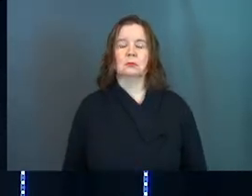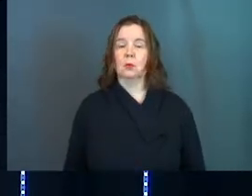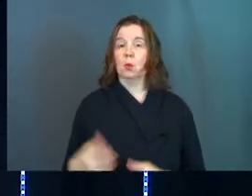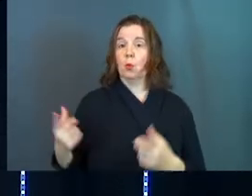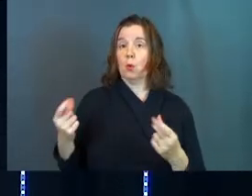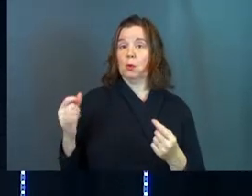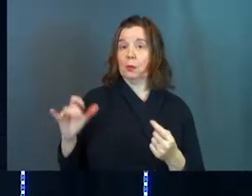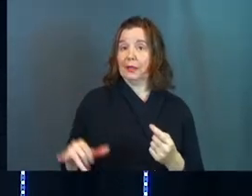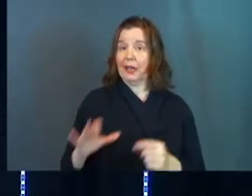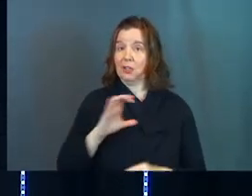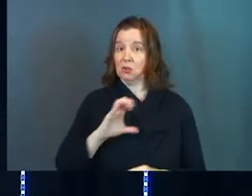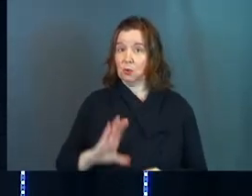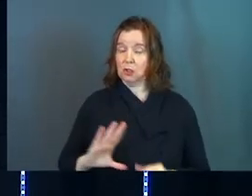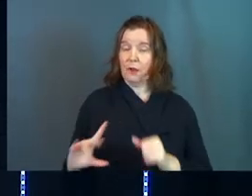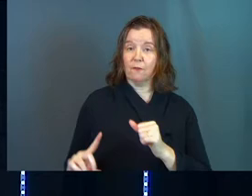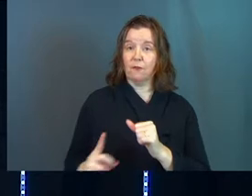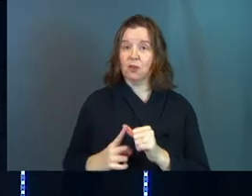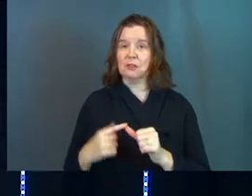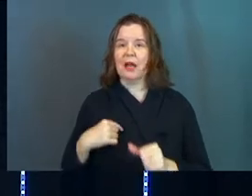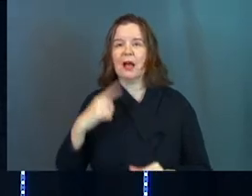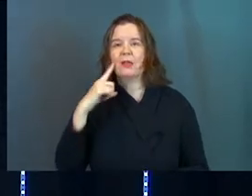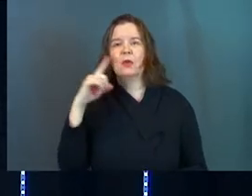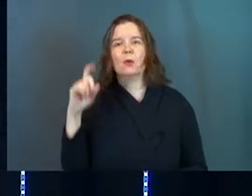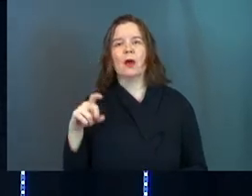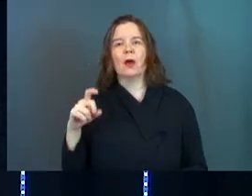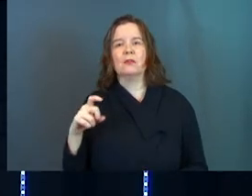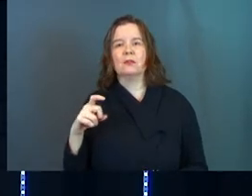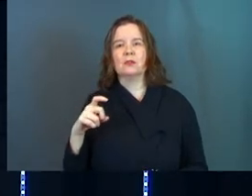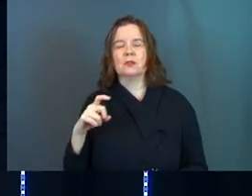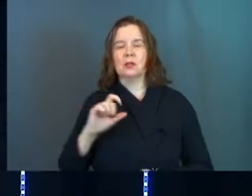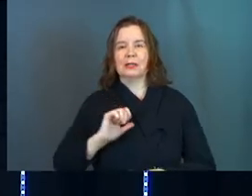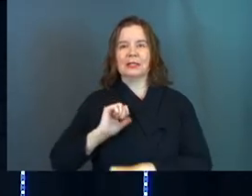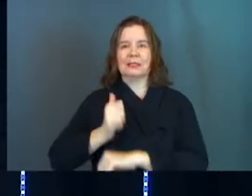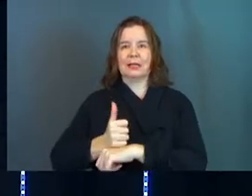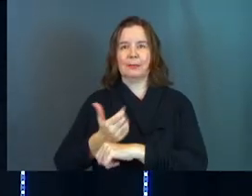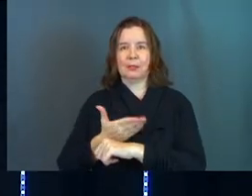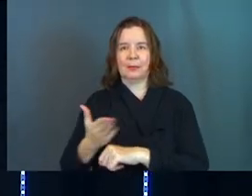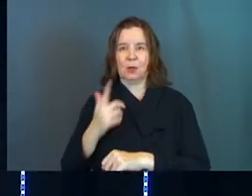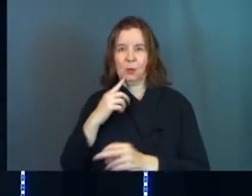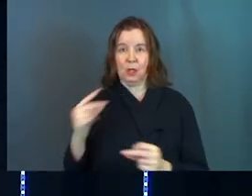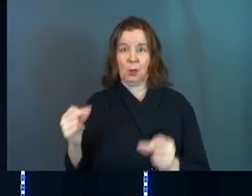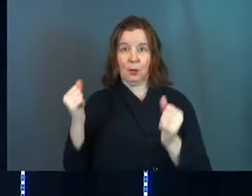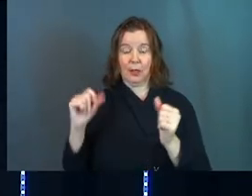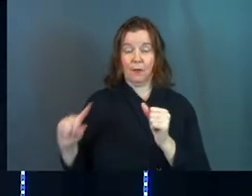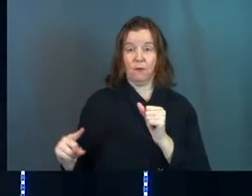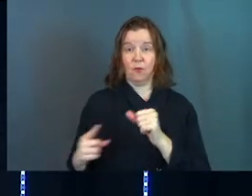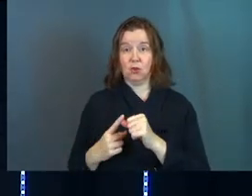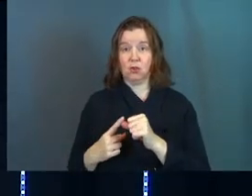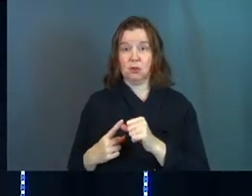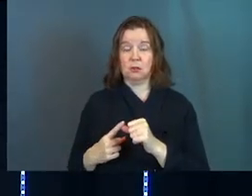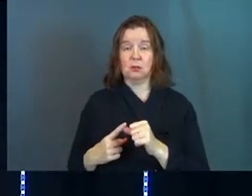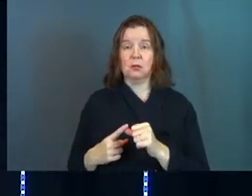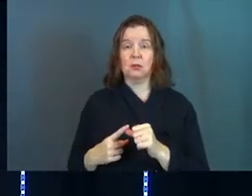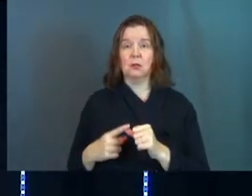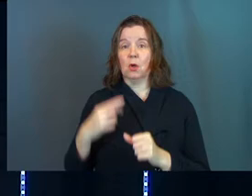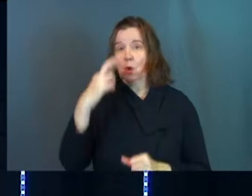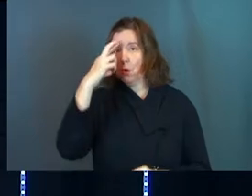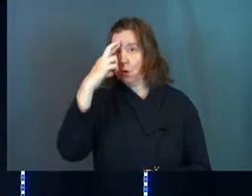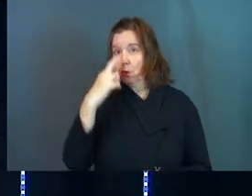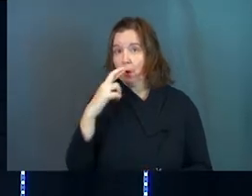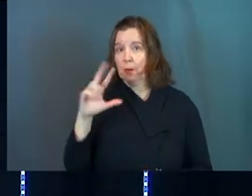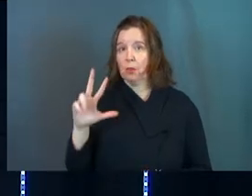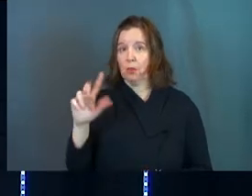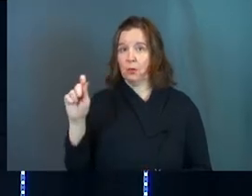What do we do with this as Christians? First off, I think we got to just establish some things really quickly. First off,